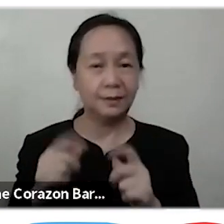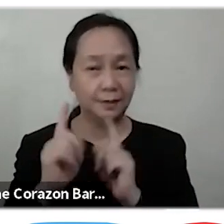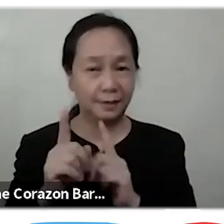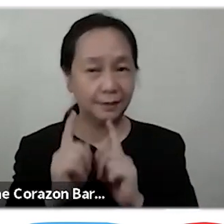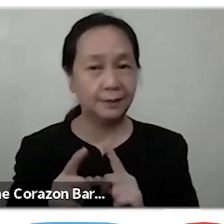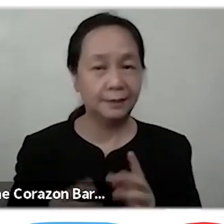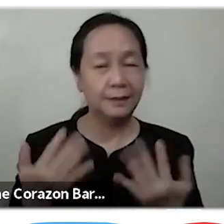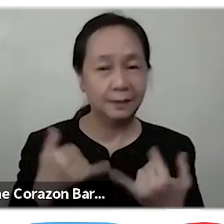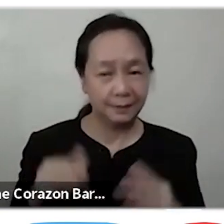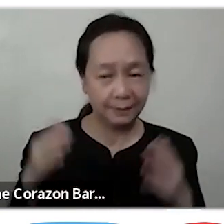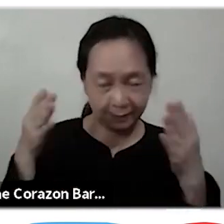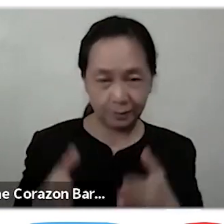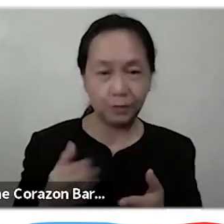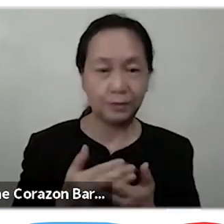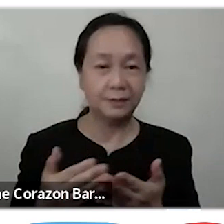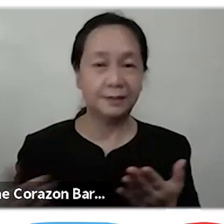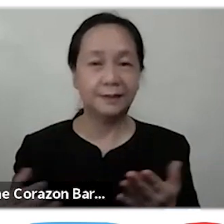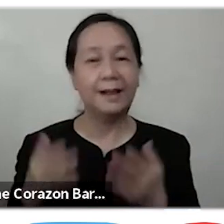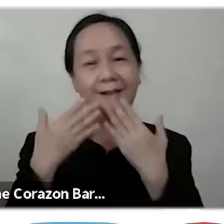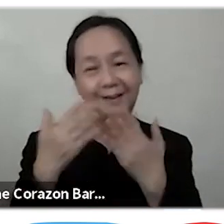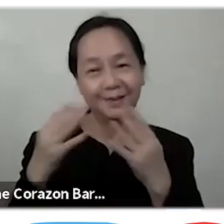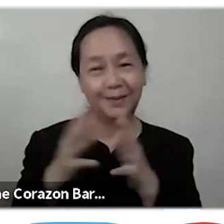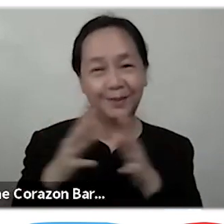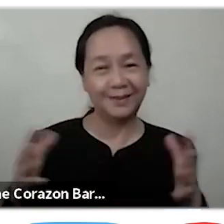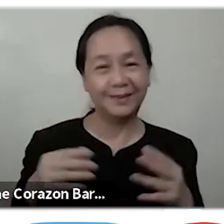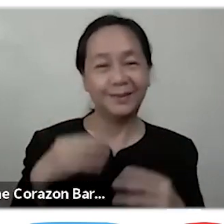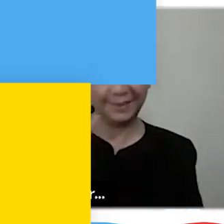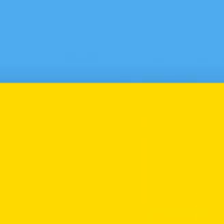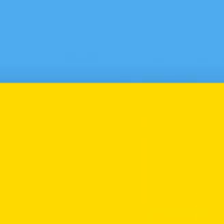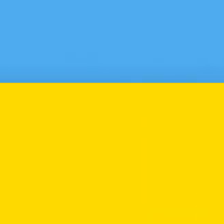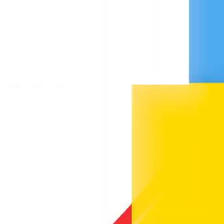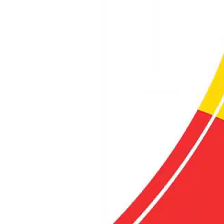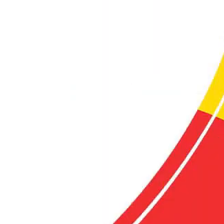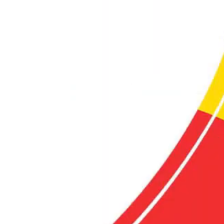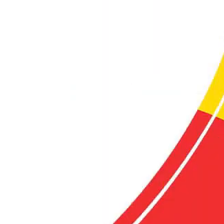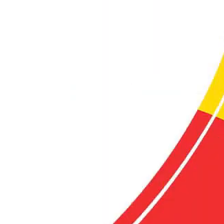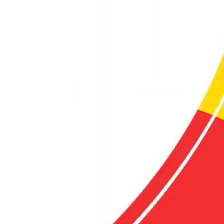I will try to address those things. So thank you so much for having me here today. Thank you.